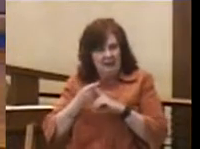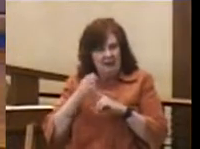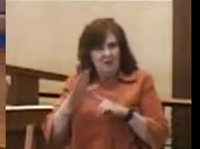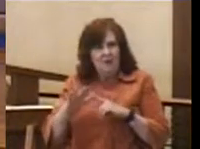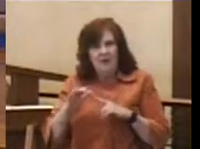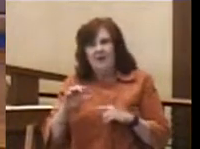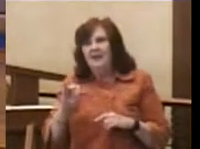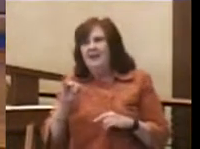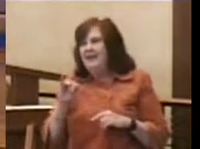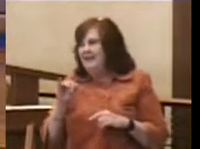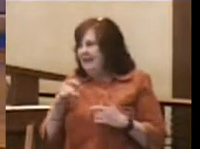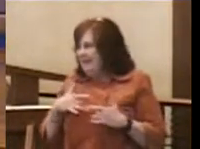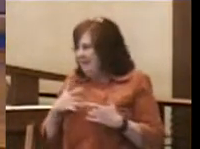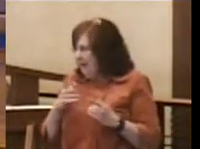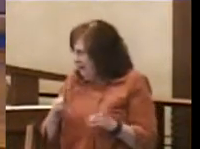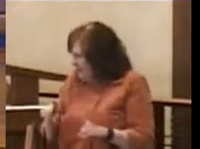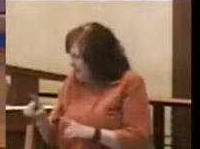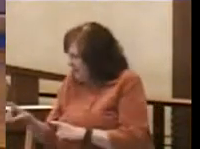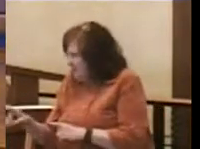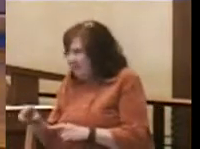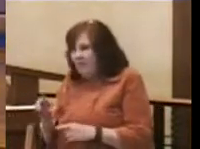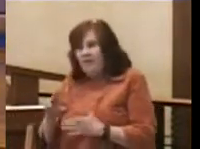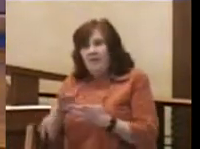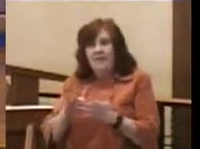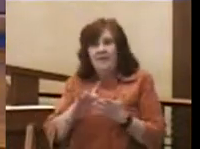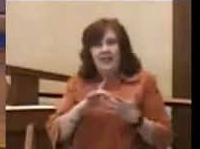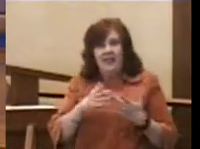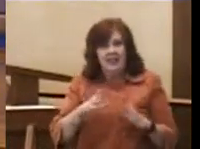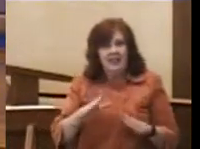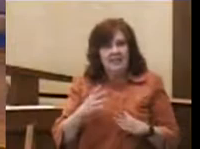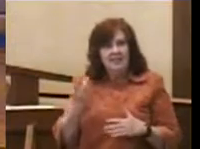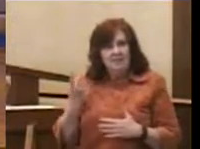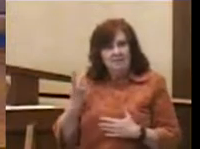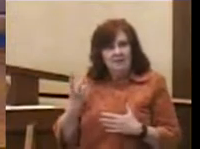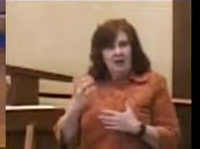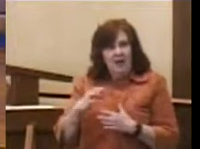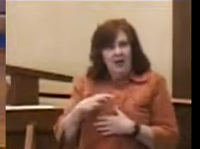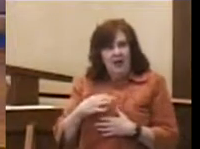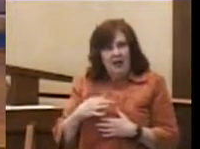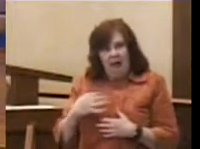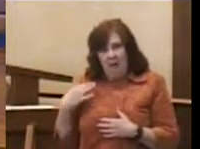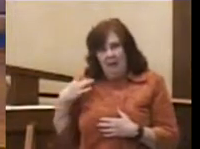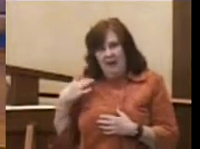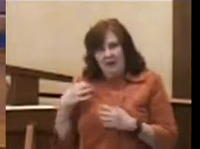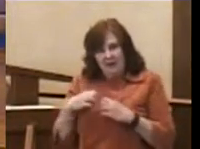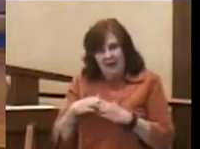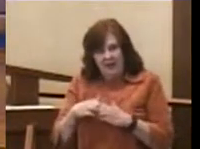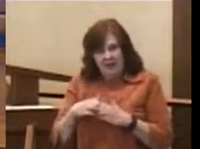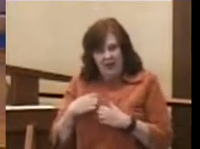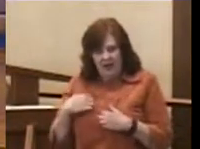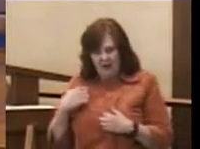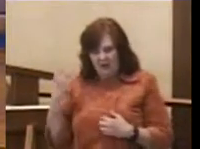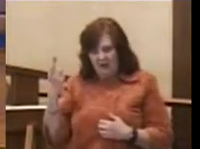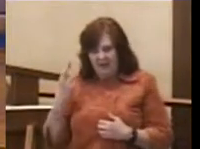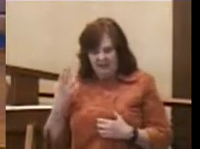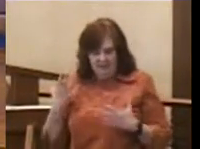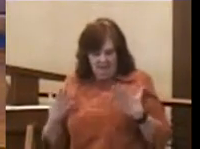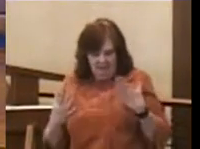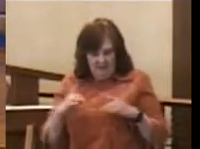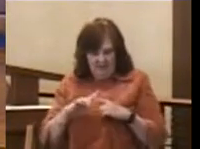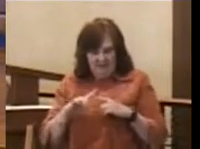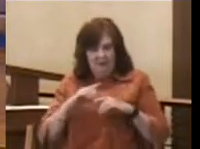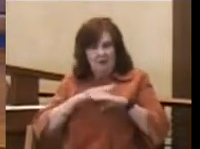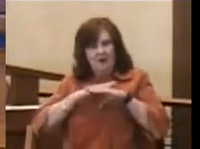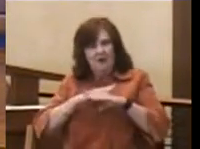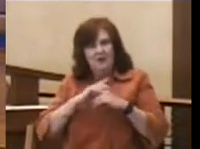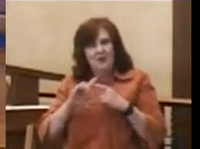is a Thrivent member, reach out to them and say, hey, let's apply for one together and create an event. Now, I do realize that there may be different